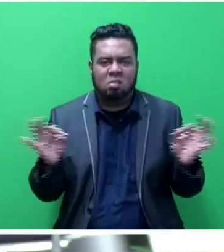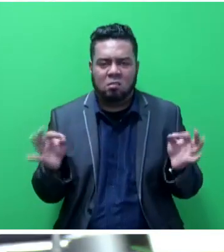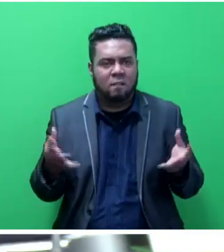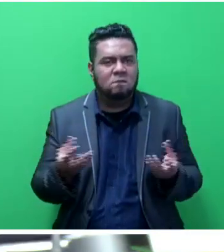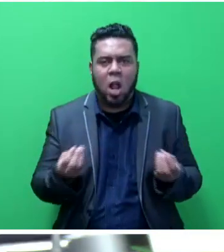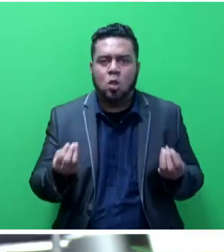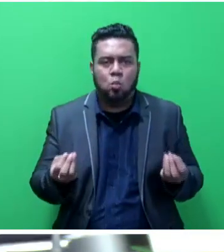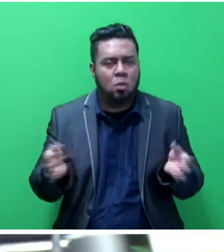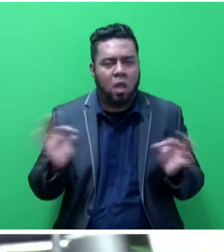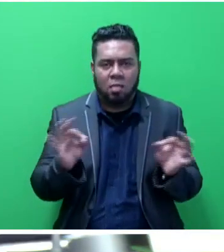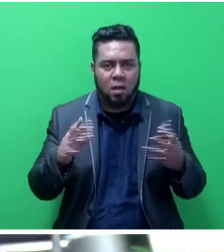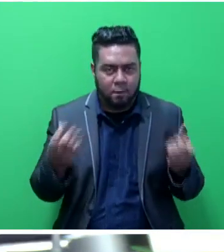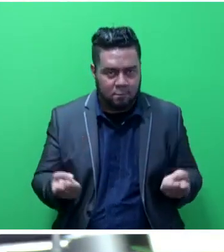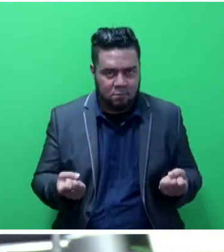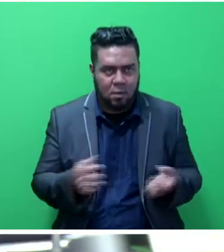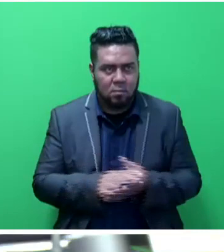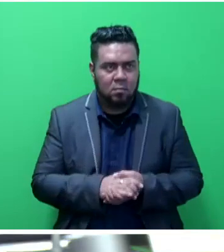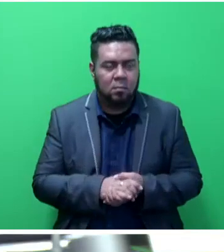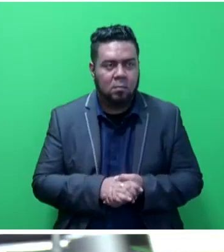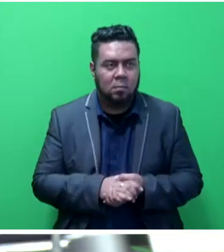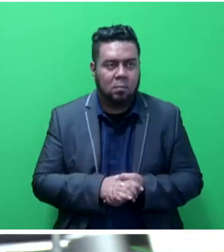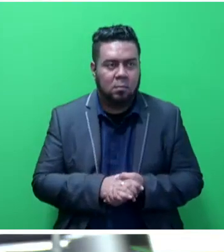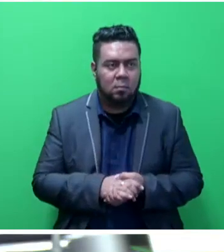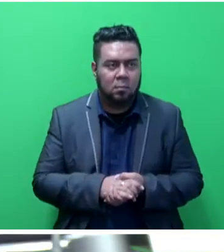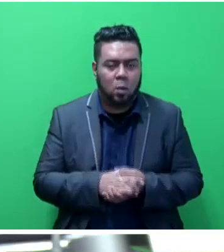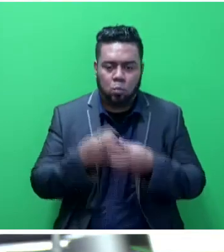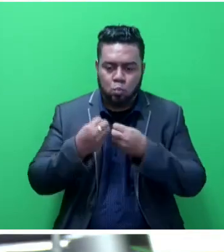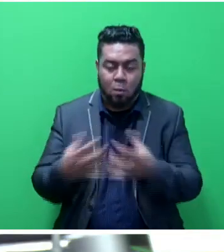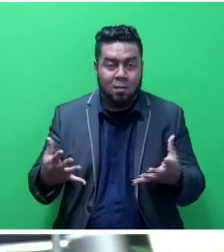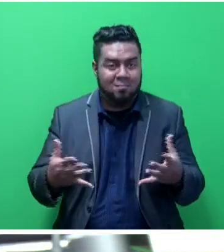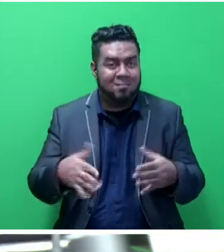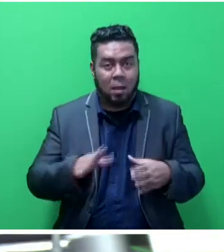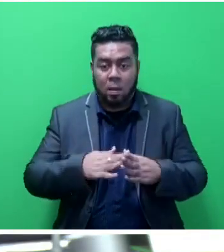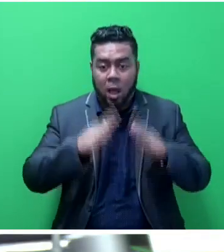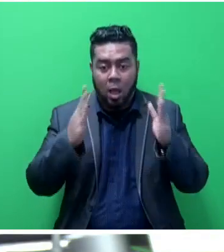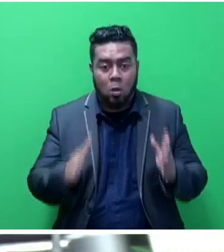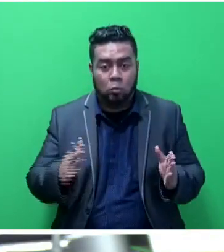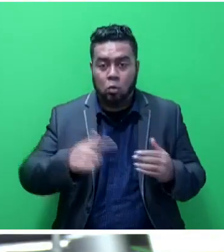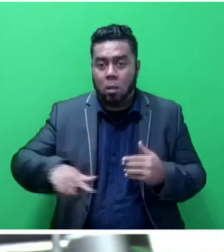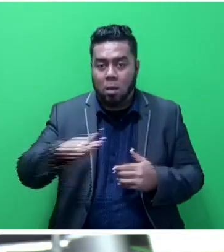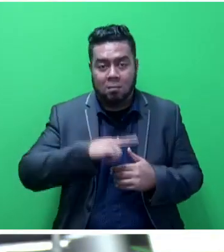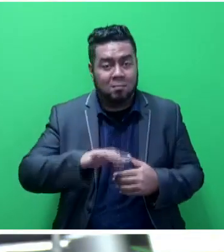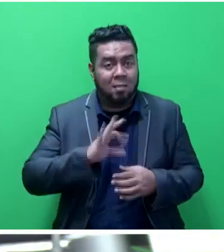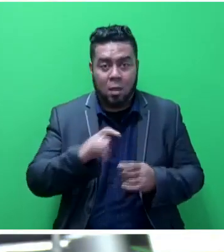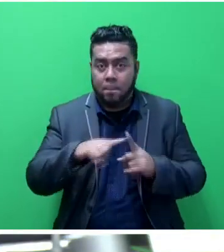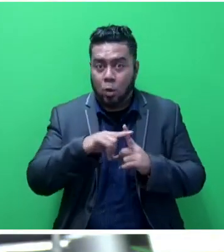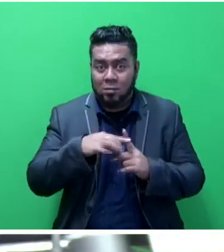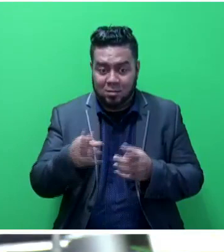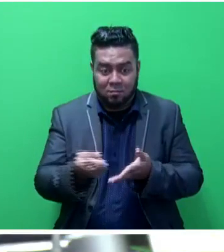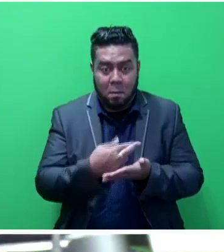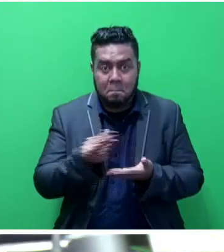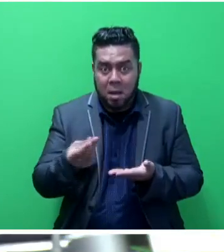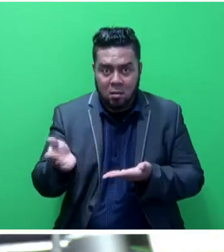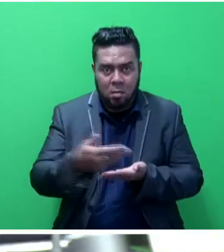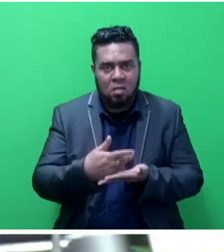a particular resource, whether it's land or house, if it doesn't generate return, a positive return, then its value is